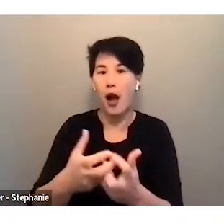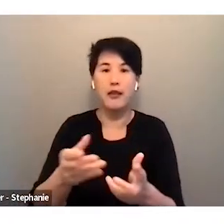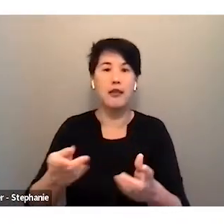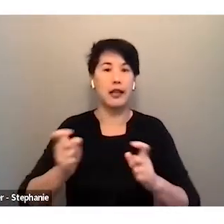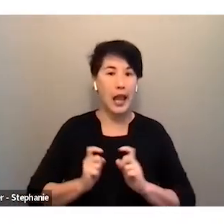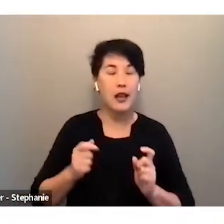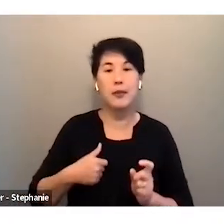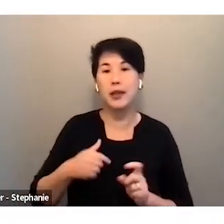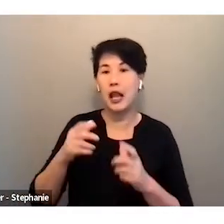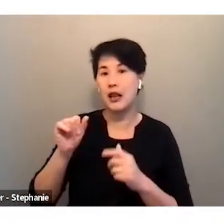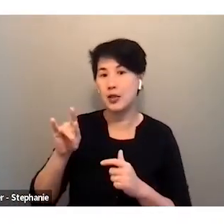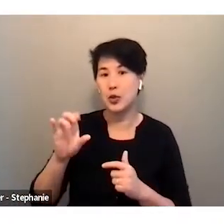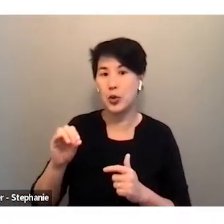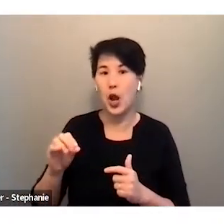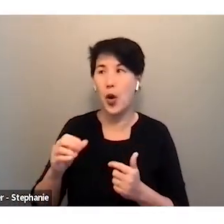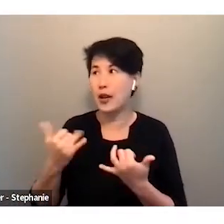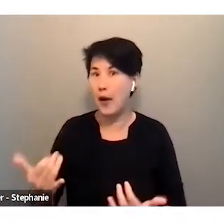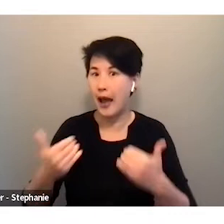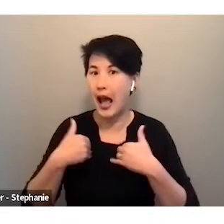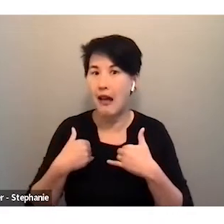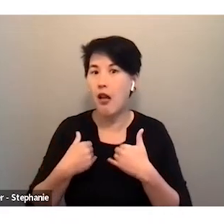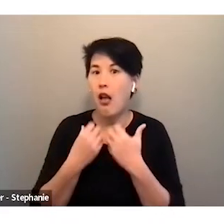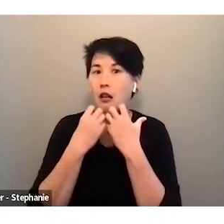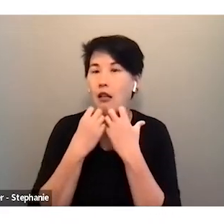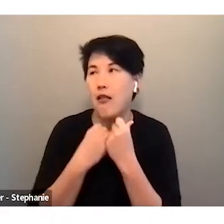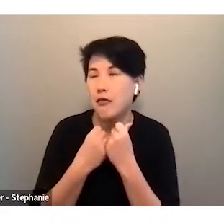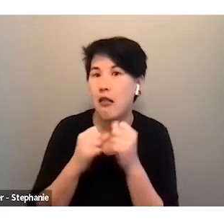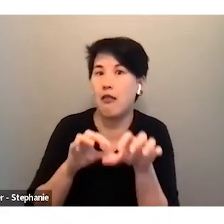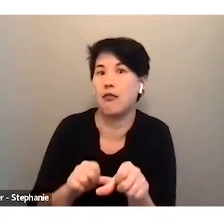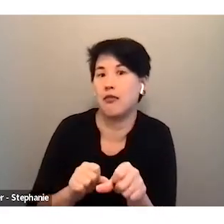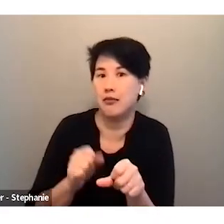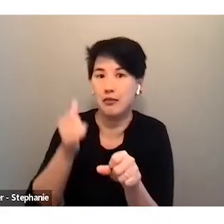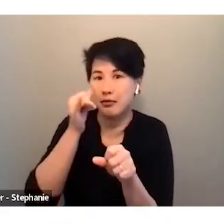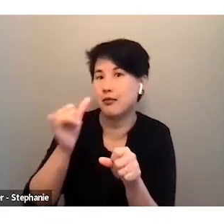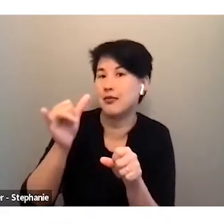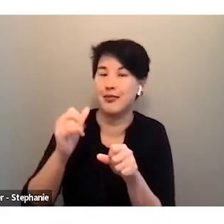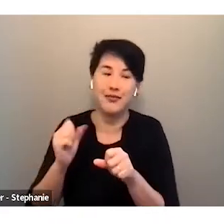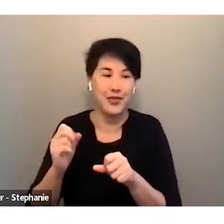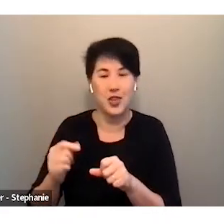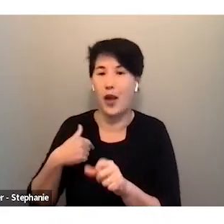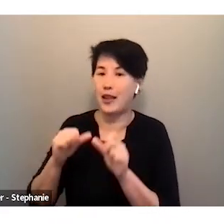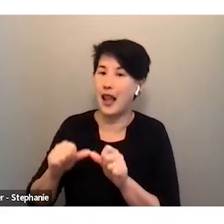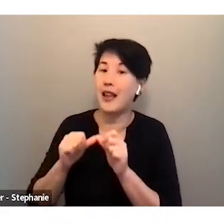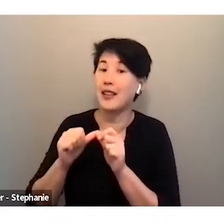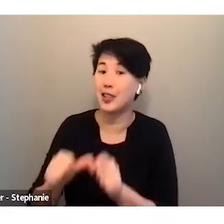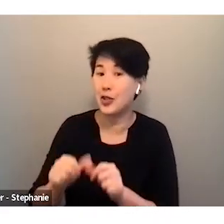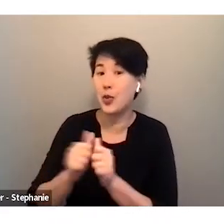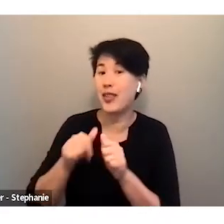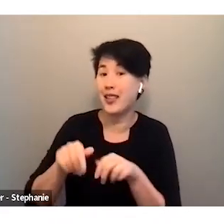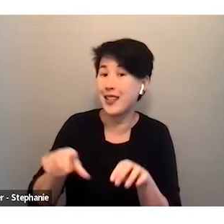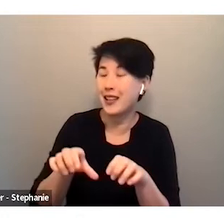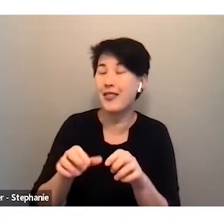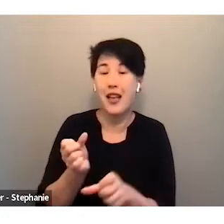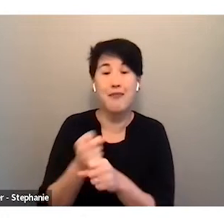in it, it's like I'm never letting it go. And I can, you know, kind of pursue this activity and continue on with making these